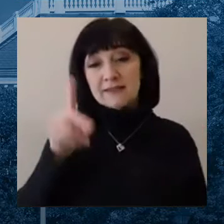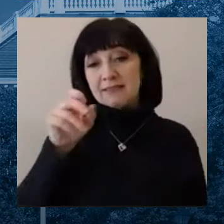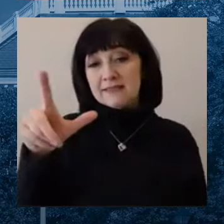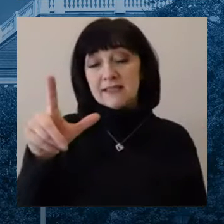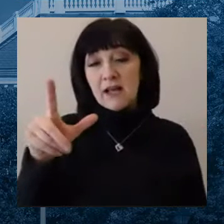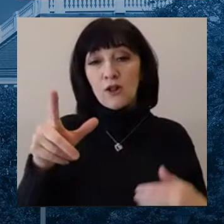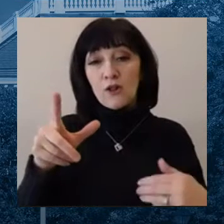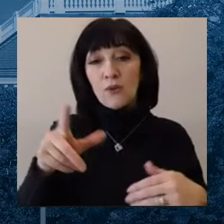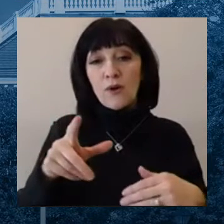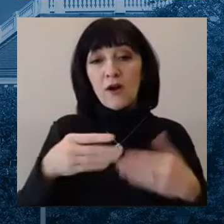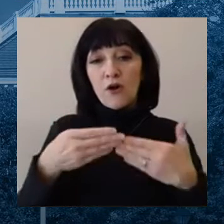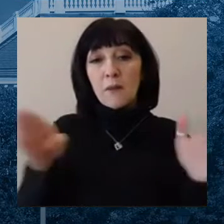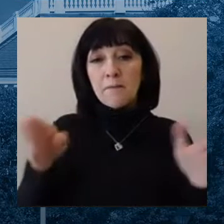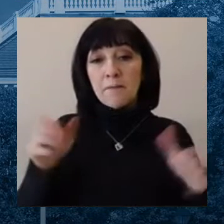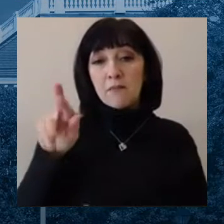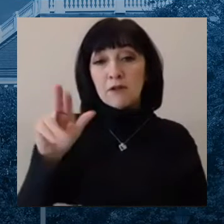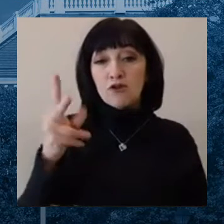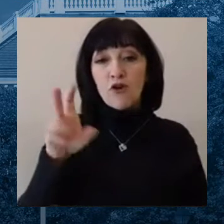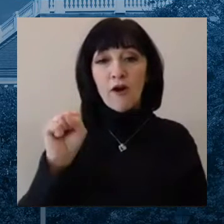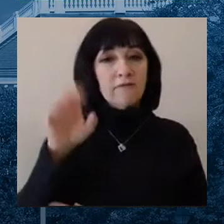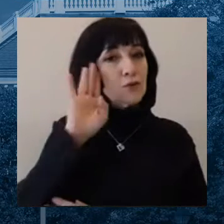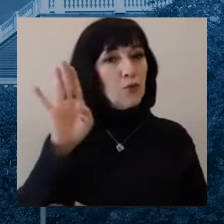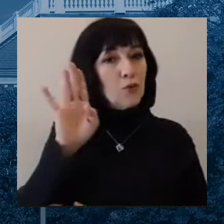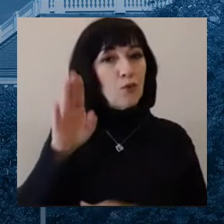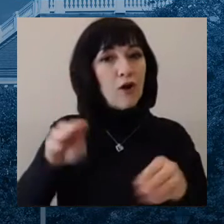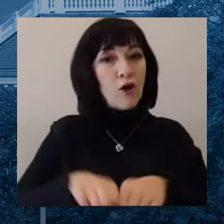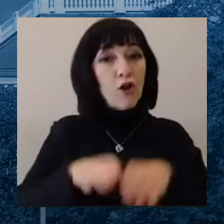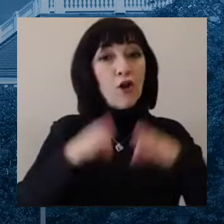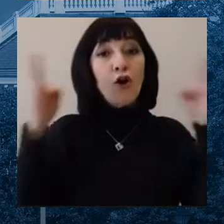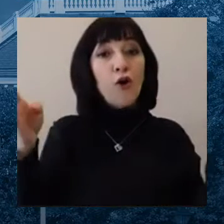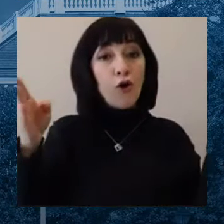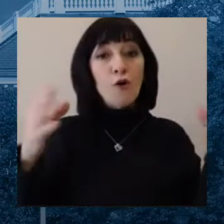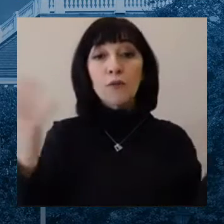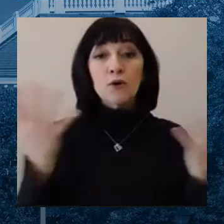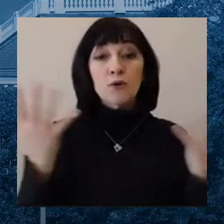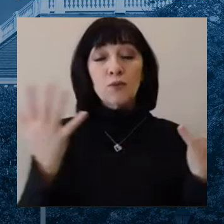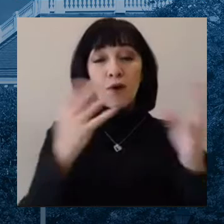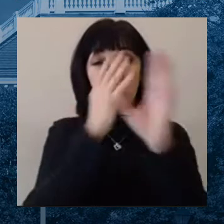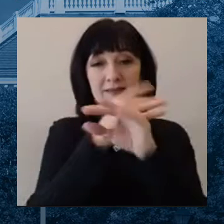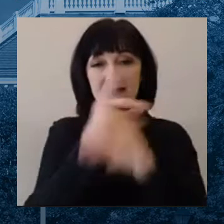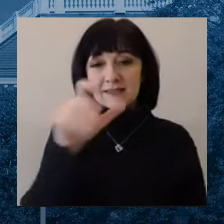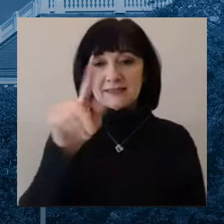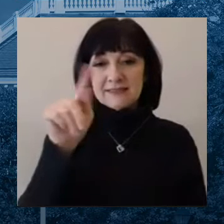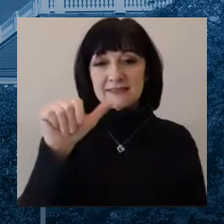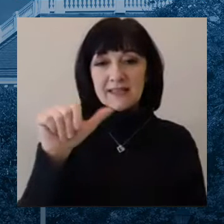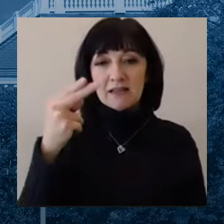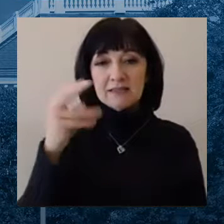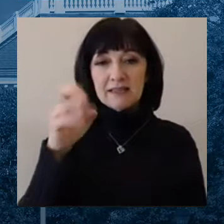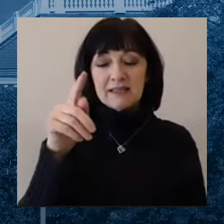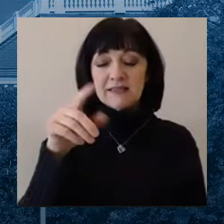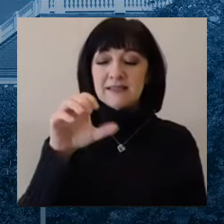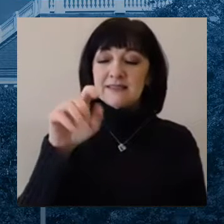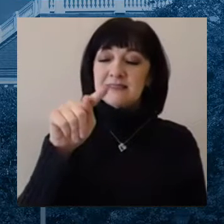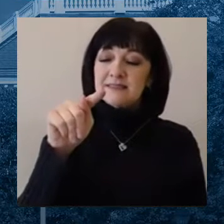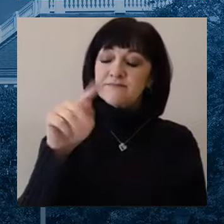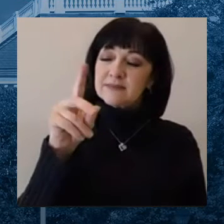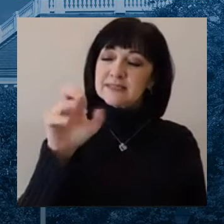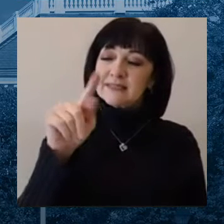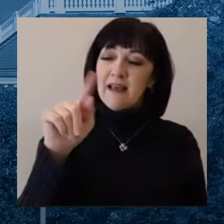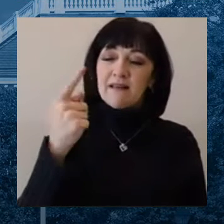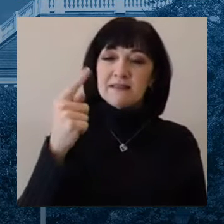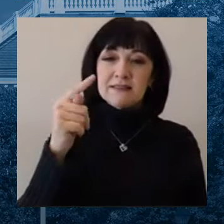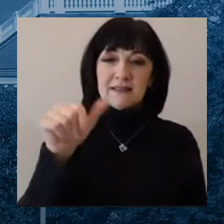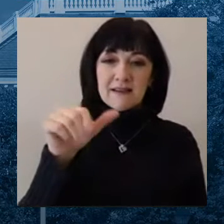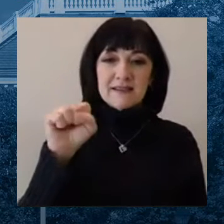new virtual exhibit titled Delta Sigma Theta and Women's Suffrage, which is